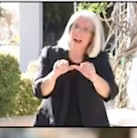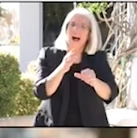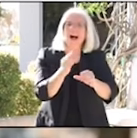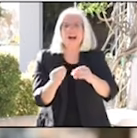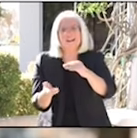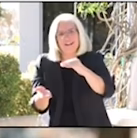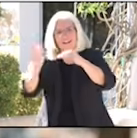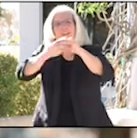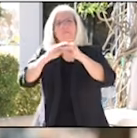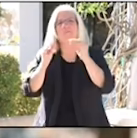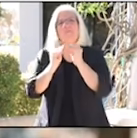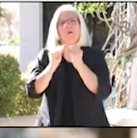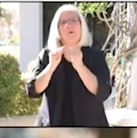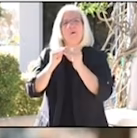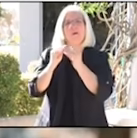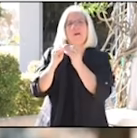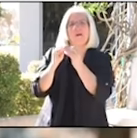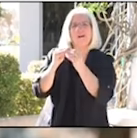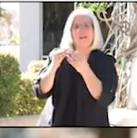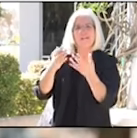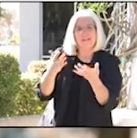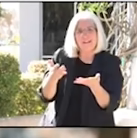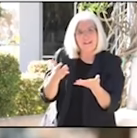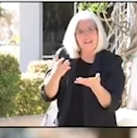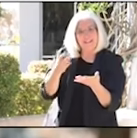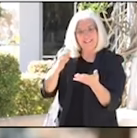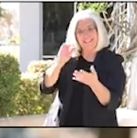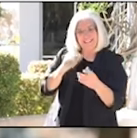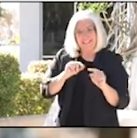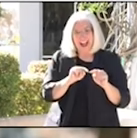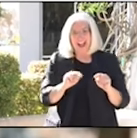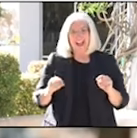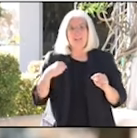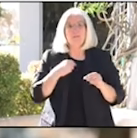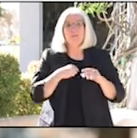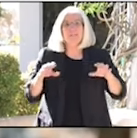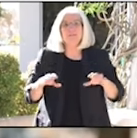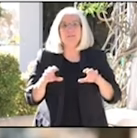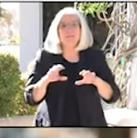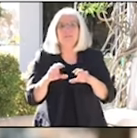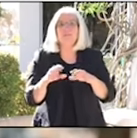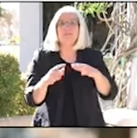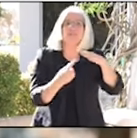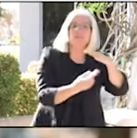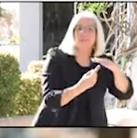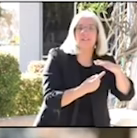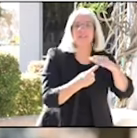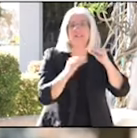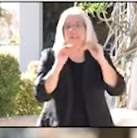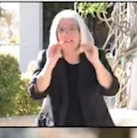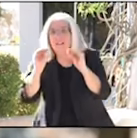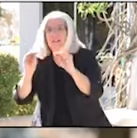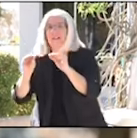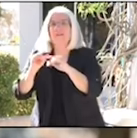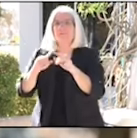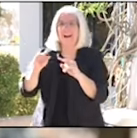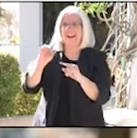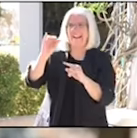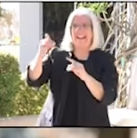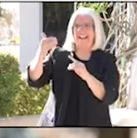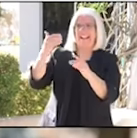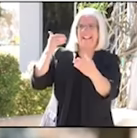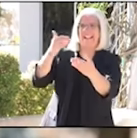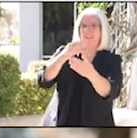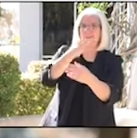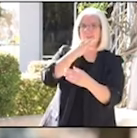as we've seen, are no match for the tsunami of cases and hospitalizations that are coming. So we